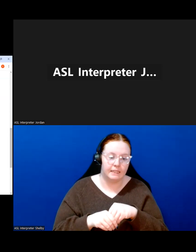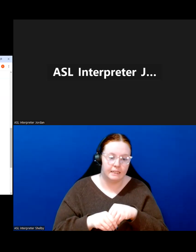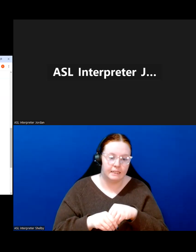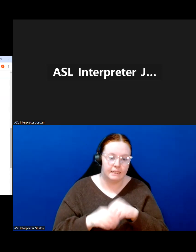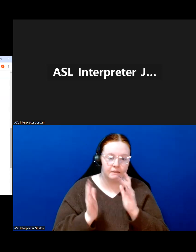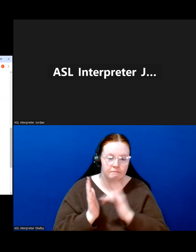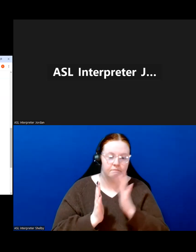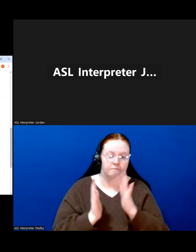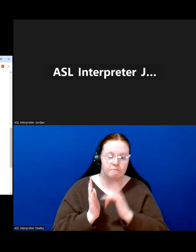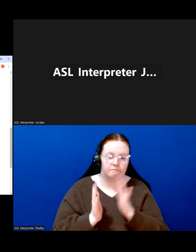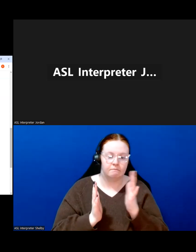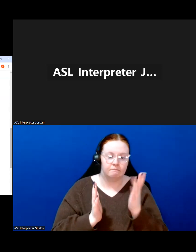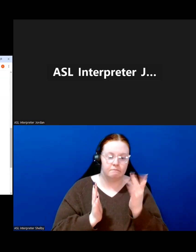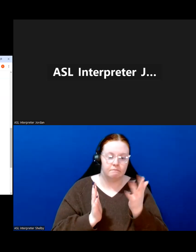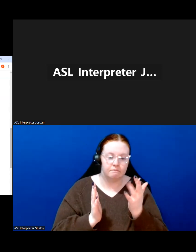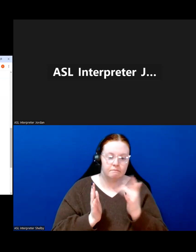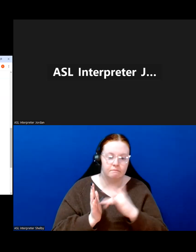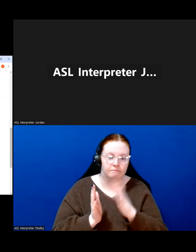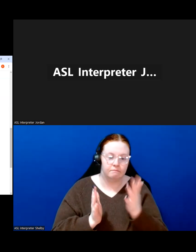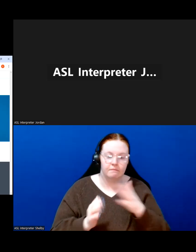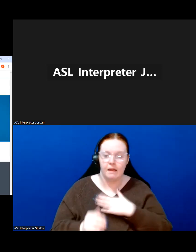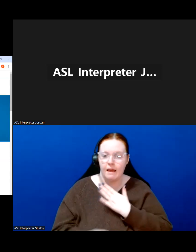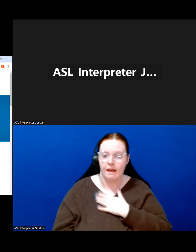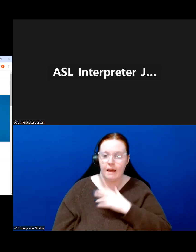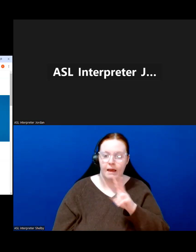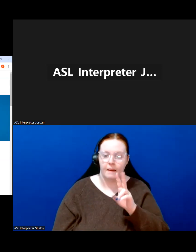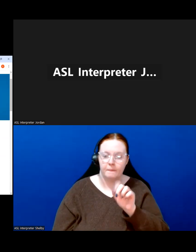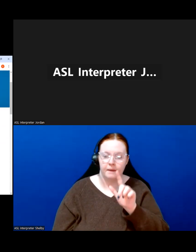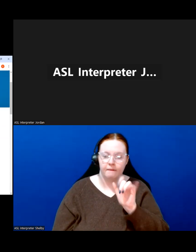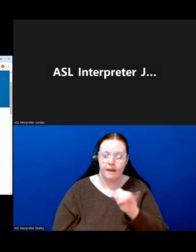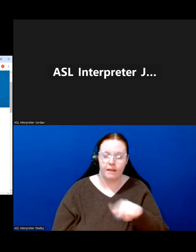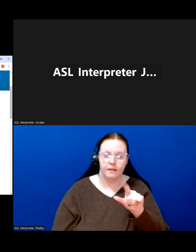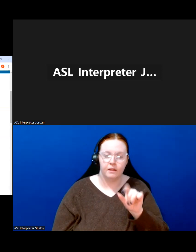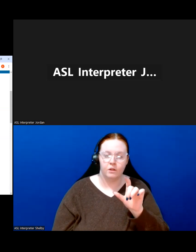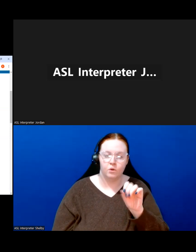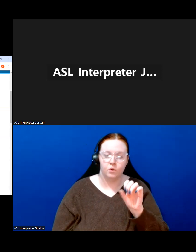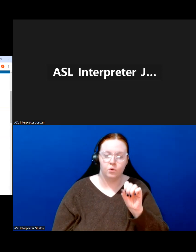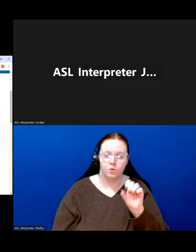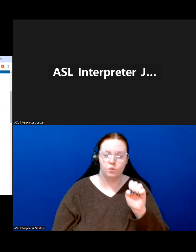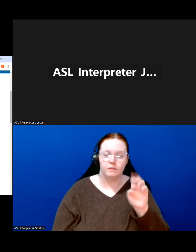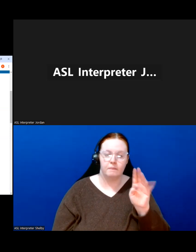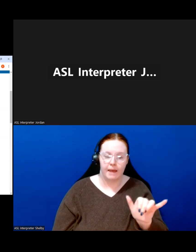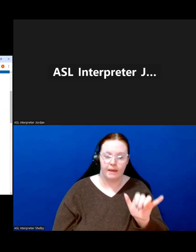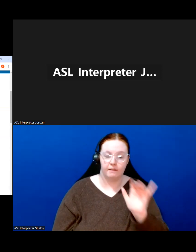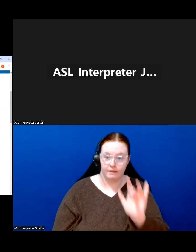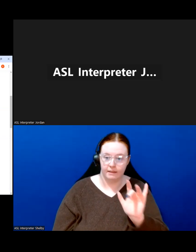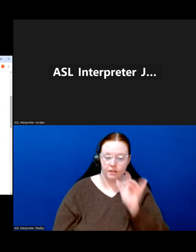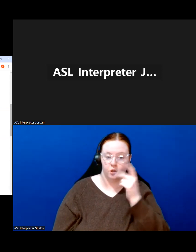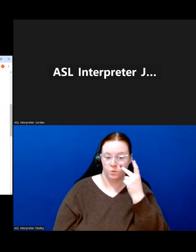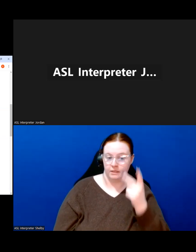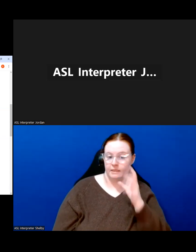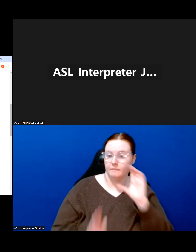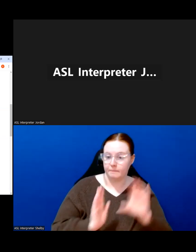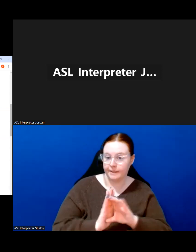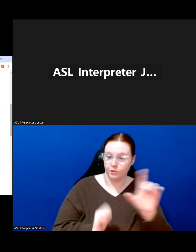else. I'm gonna go to, let's say I live in Happy Valley Goose Bay. If I click on it, it's going to bring me a picture of the